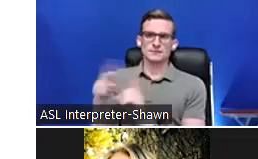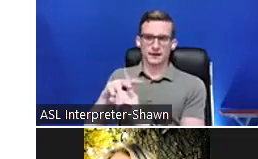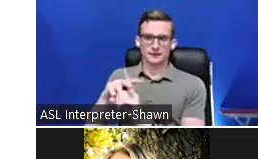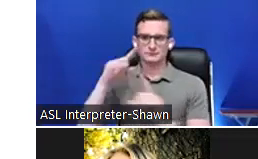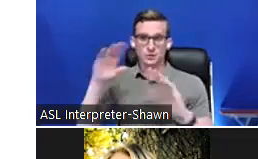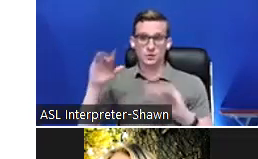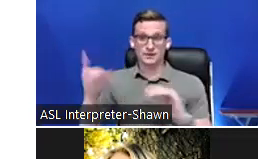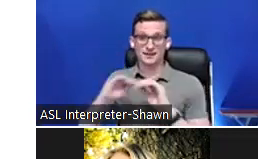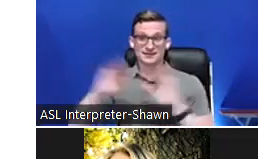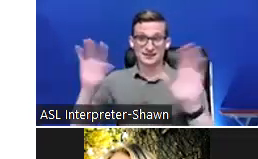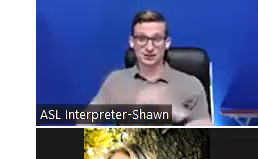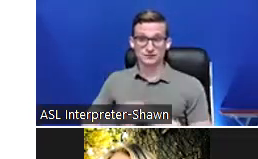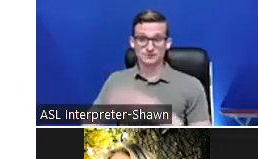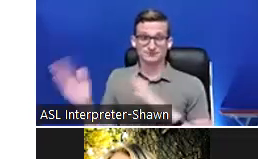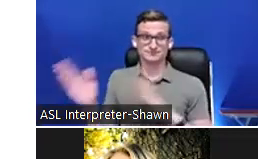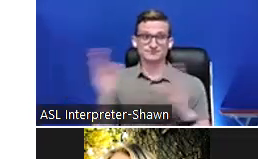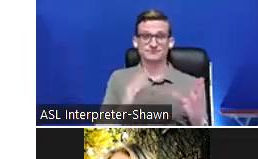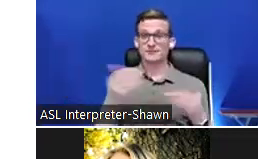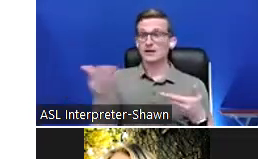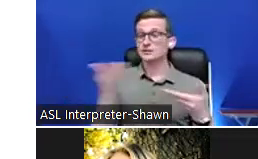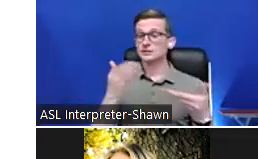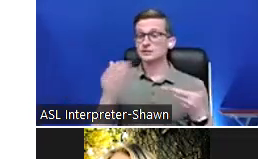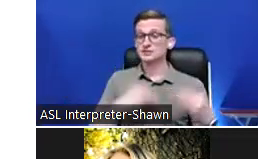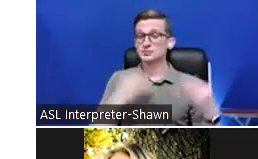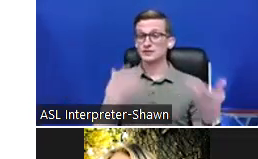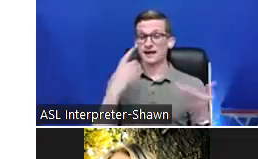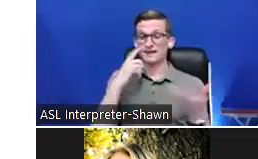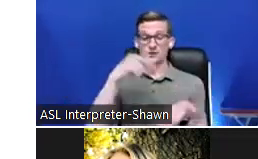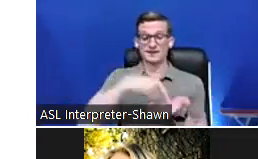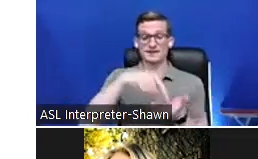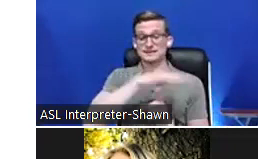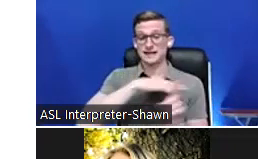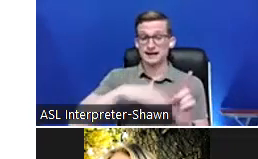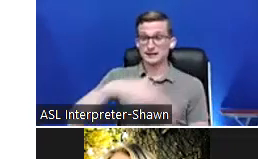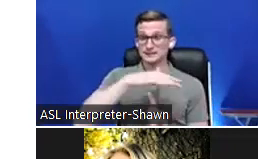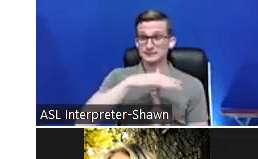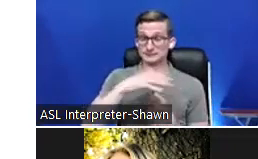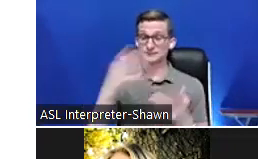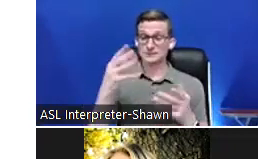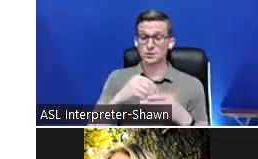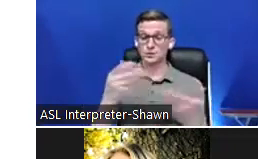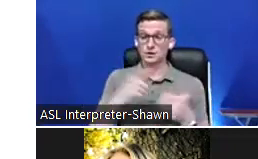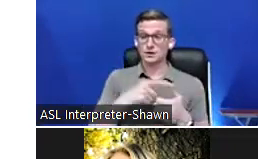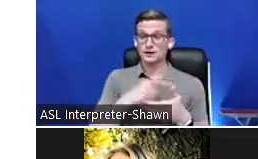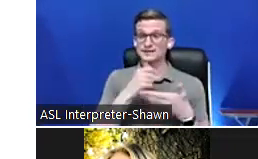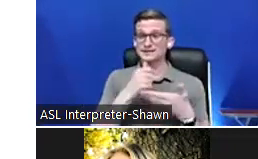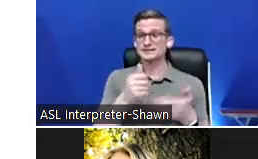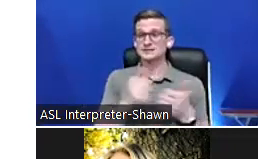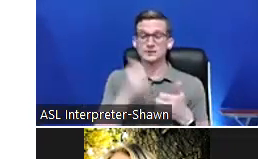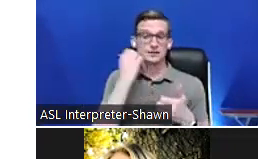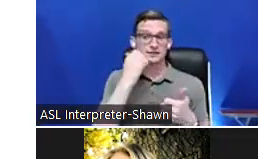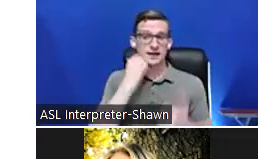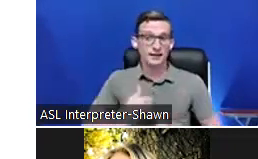In terms of the services that are provided in this setting, these services include assistance with activities of daily living,